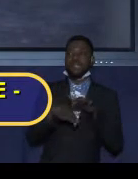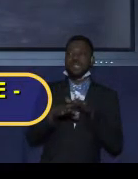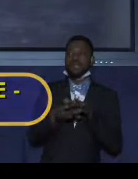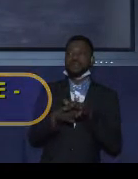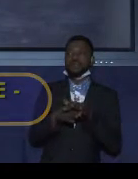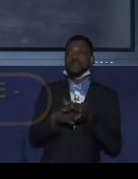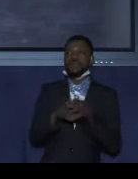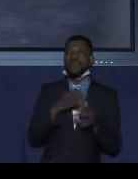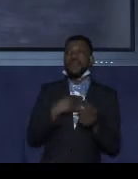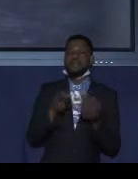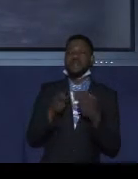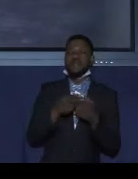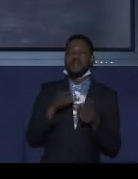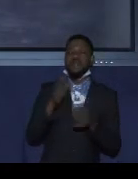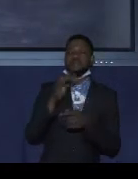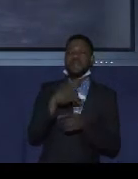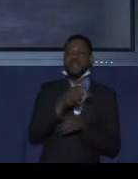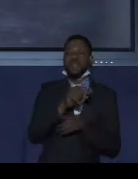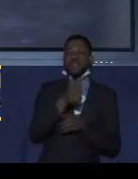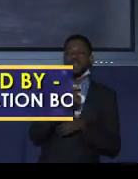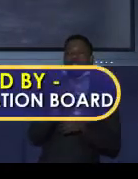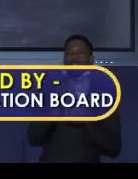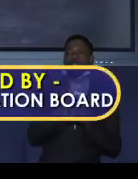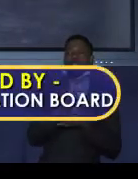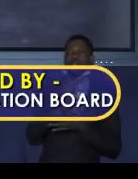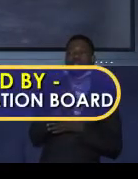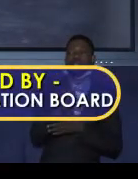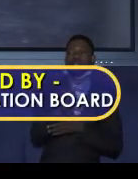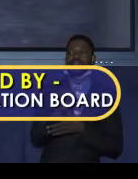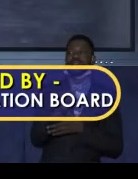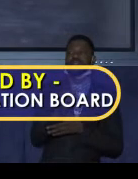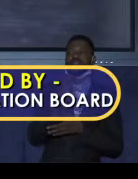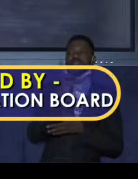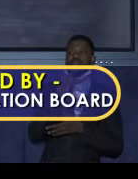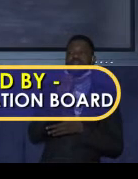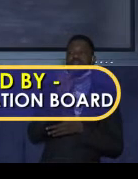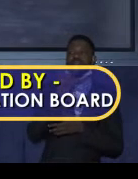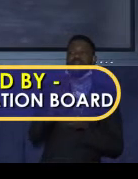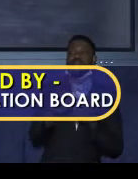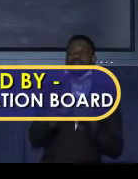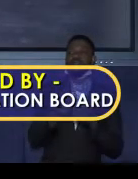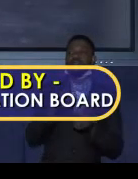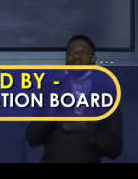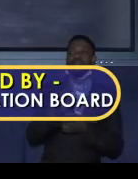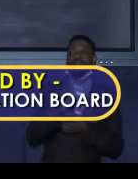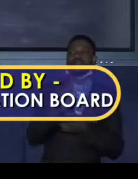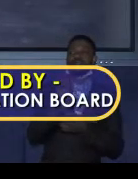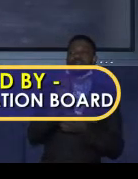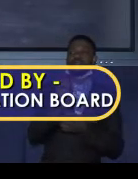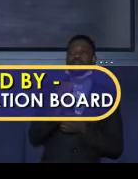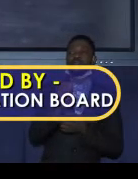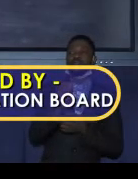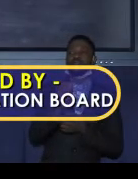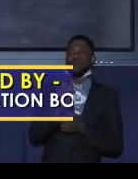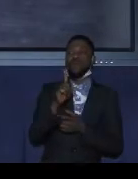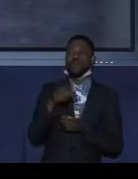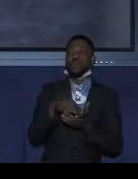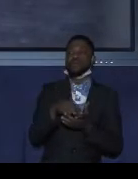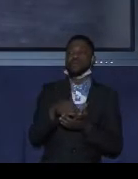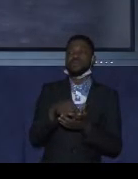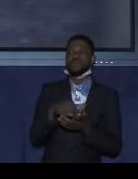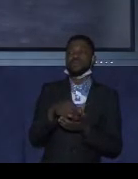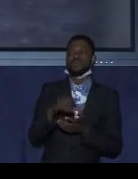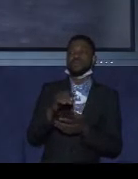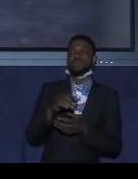below, and then multiply by the other side. That is 6.5 times 1,000. So writing